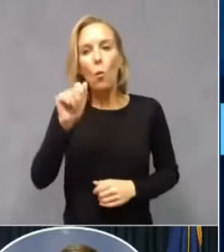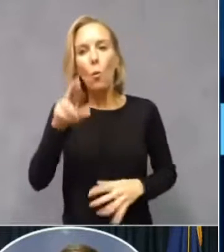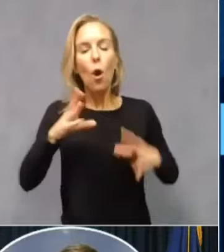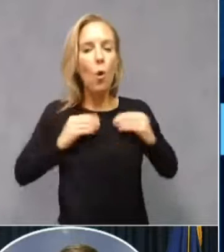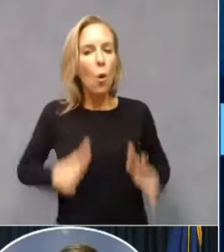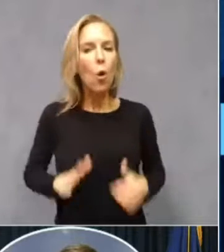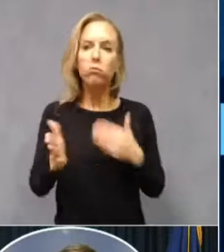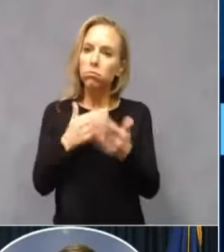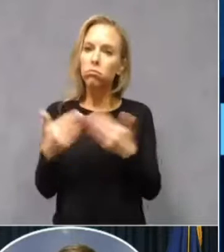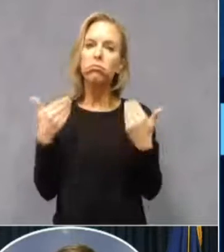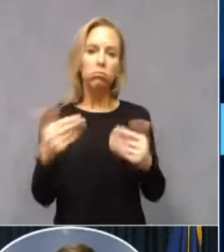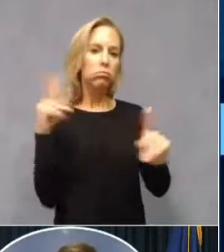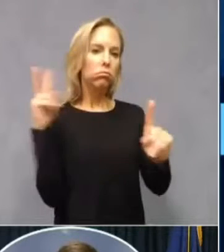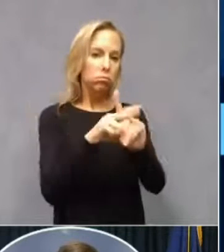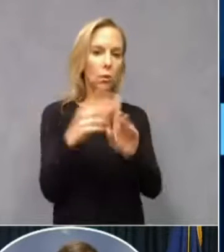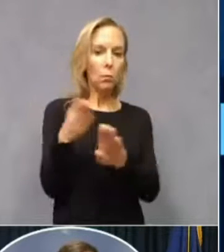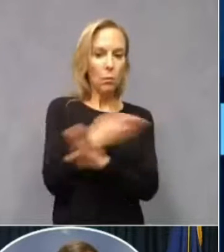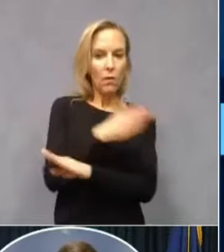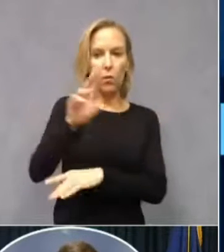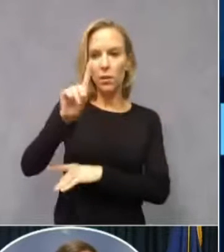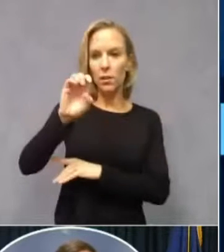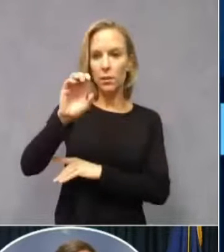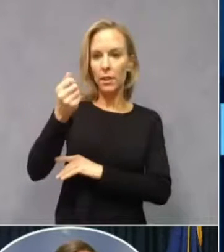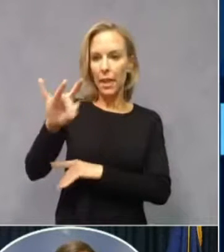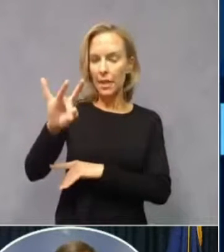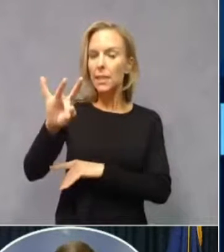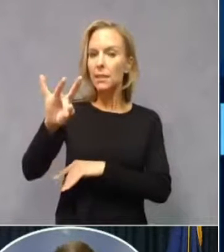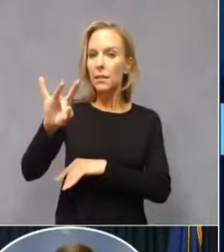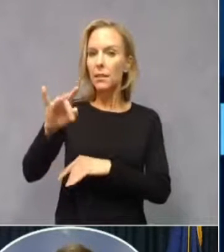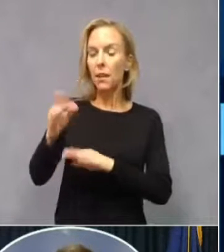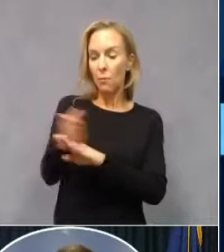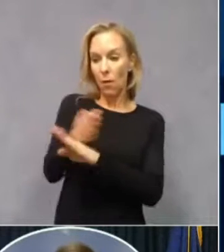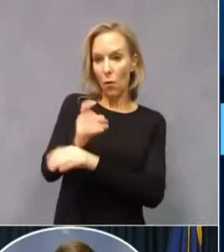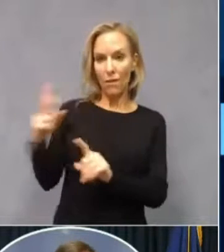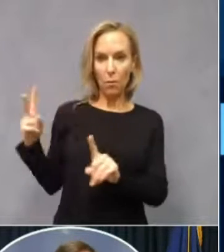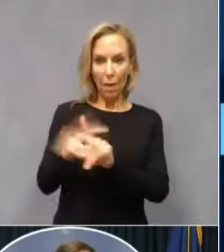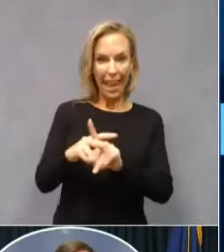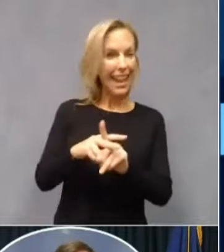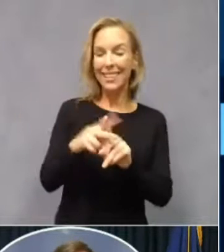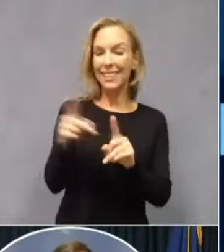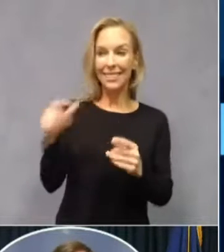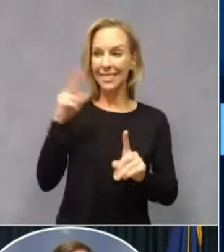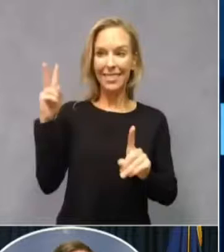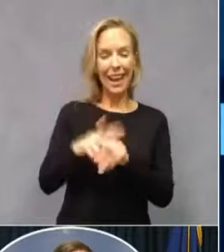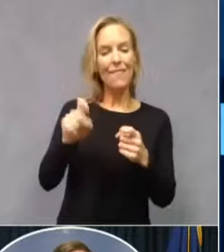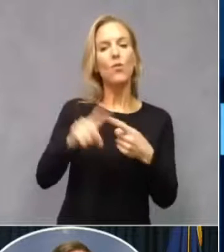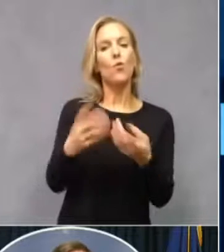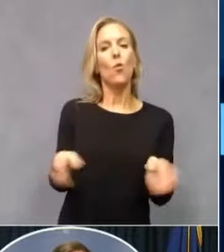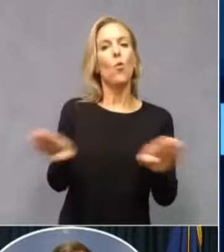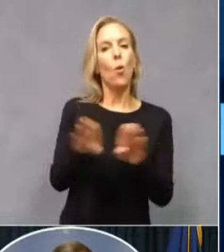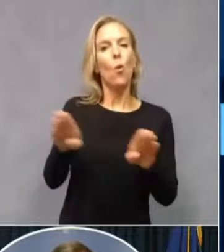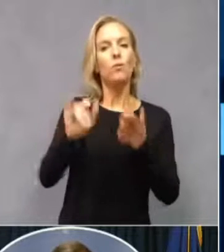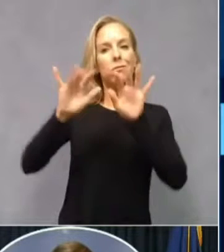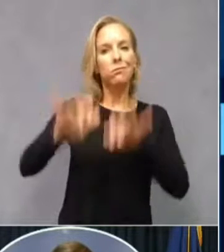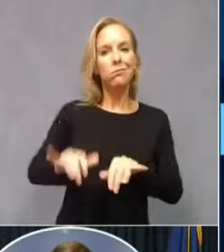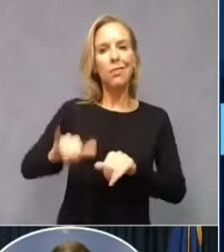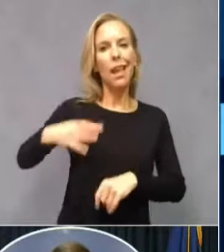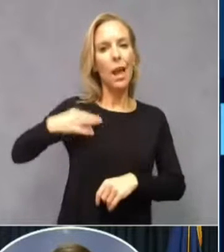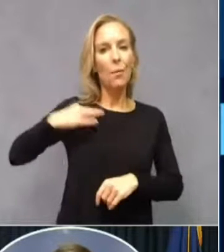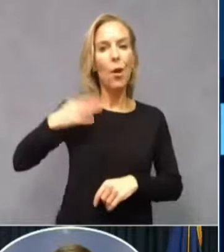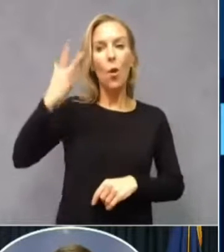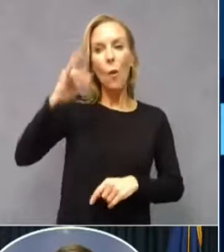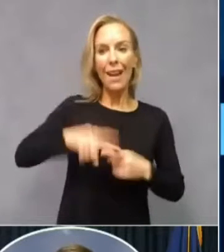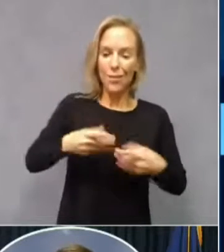11:59 p.m. on December 18th. After that, we're going to have to close the fund for applications because we have to spend all of our CARES Act money right